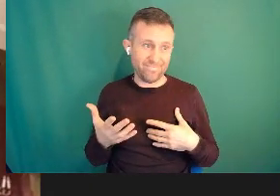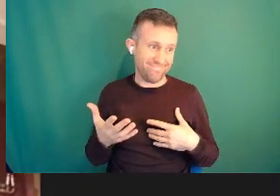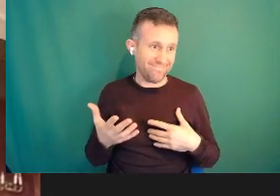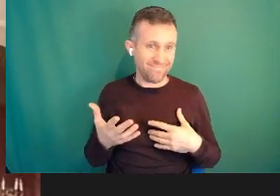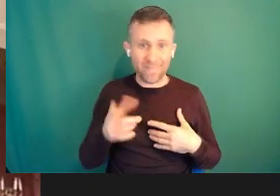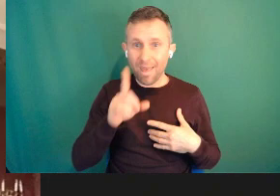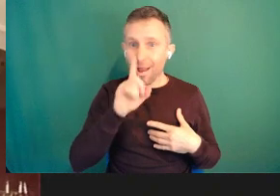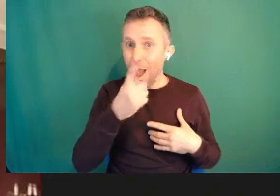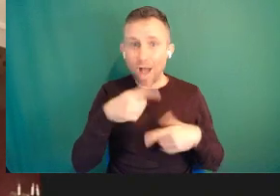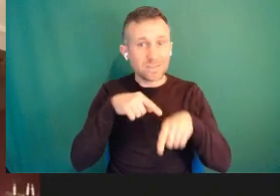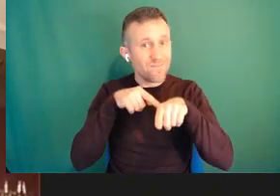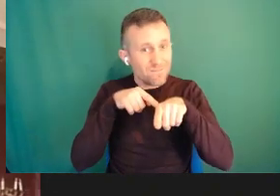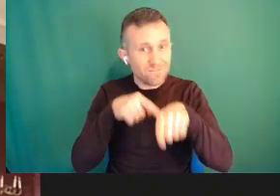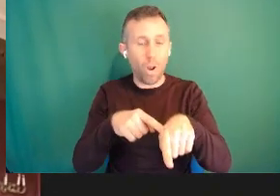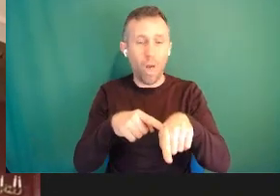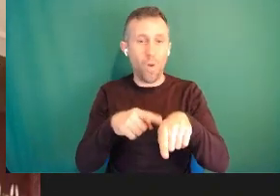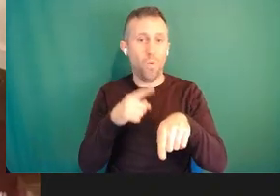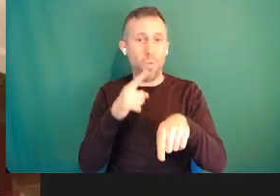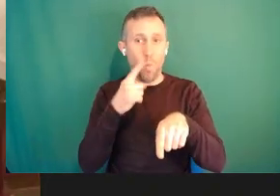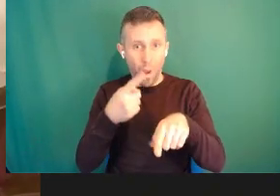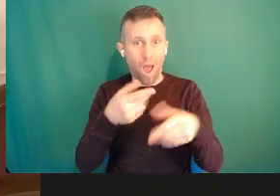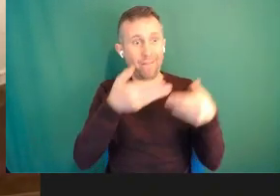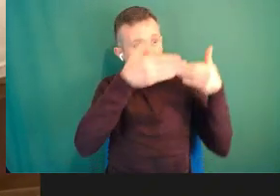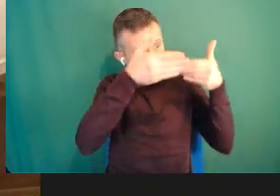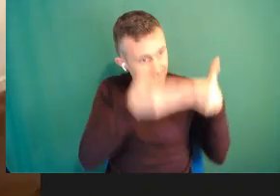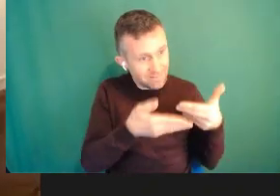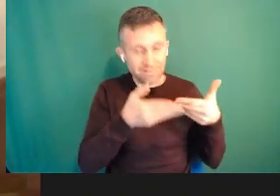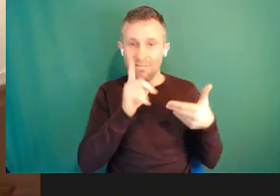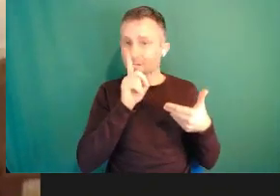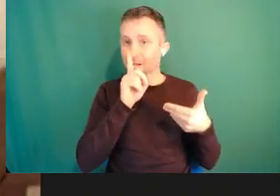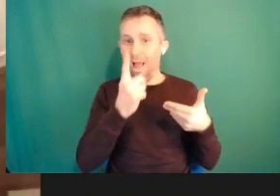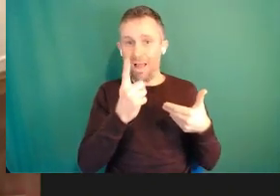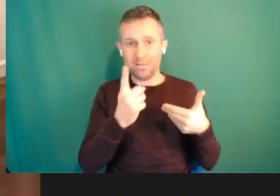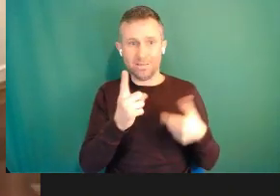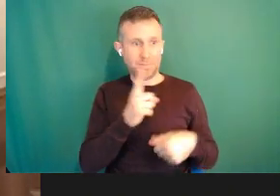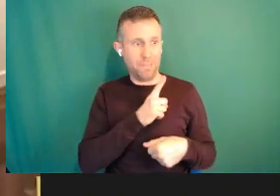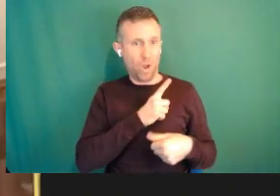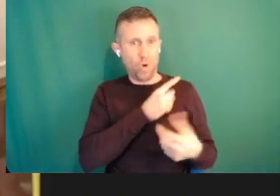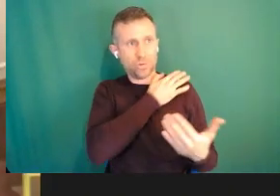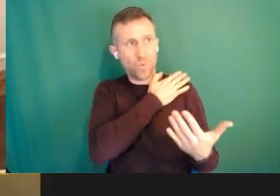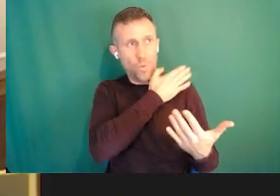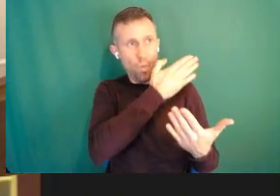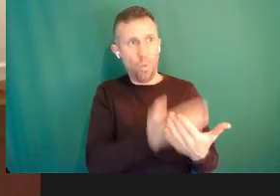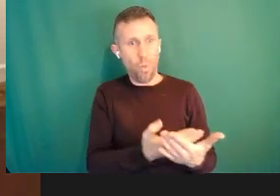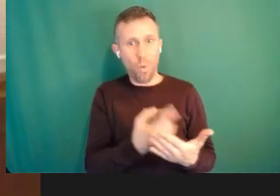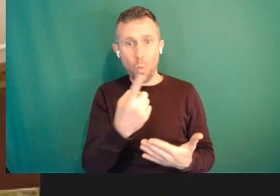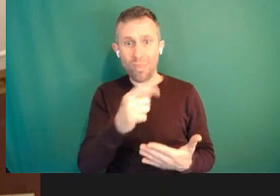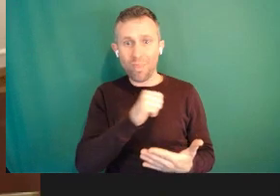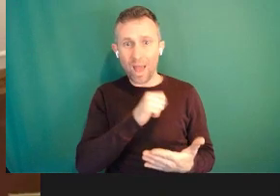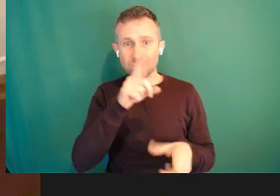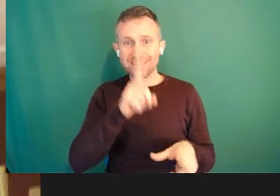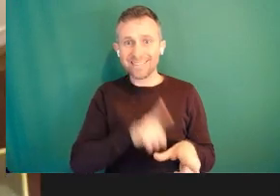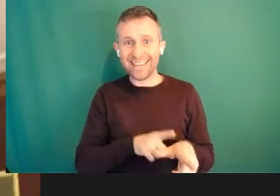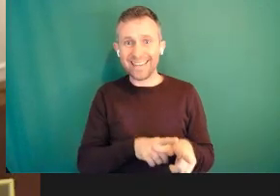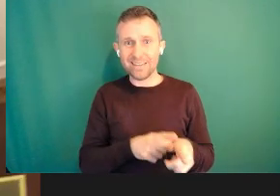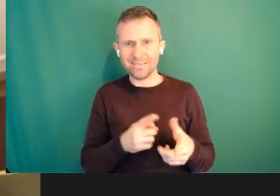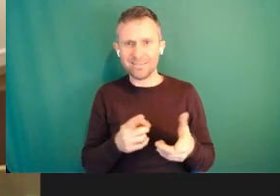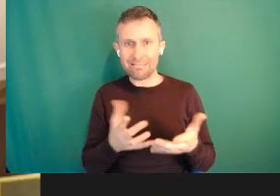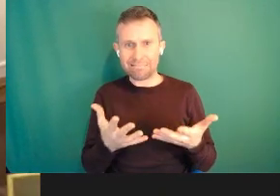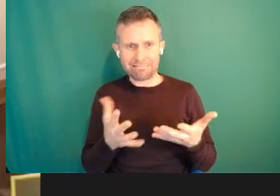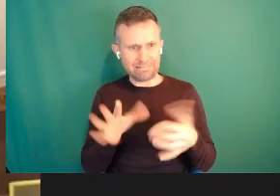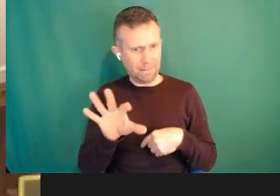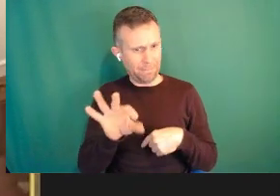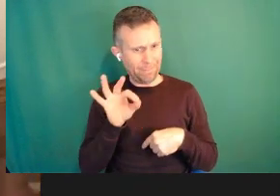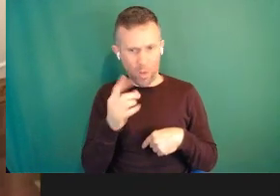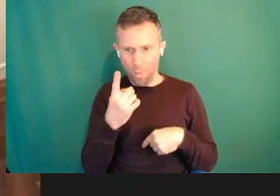worth of history. And so choosing one of those stories is not a direction that we intend to go in.